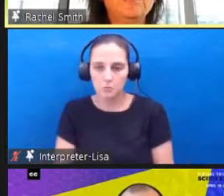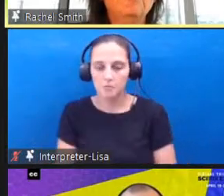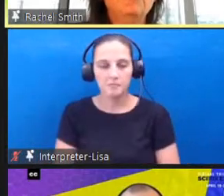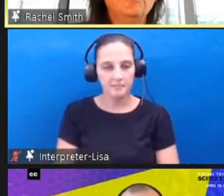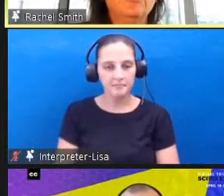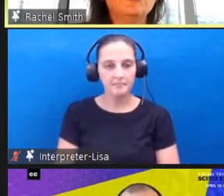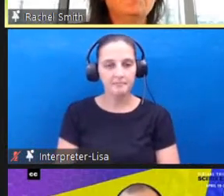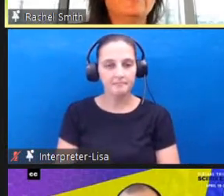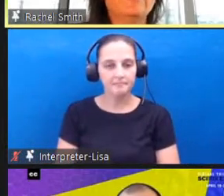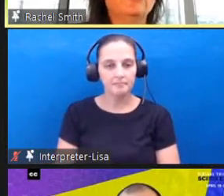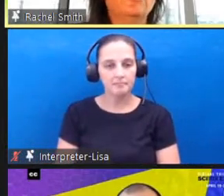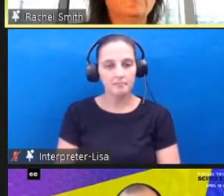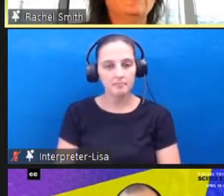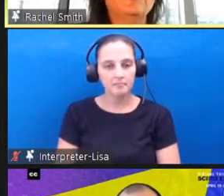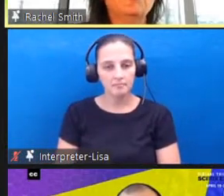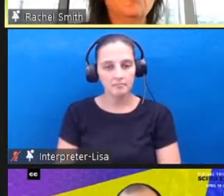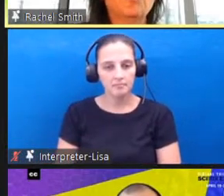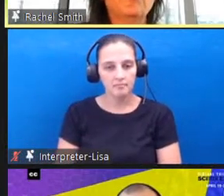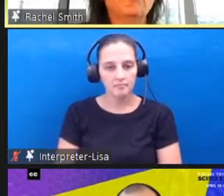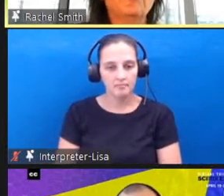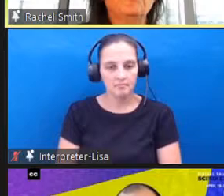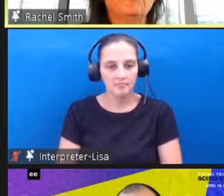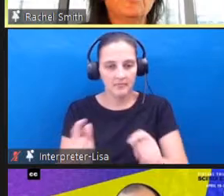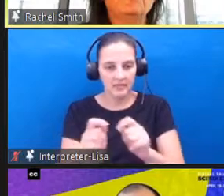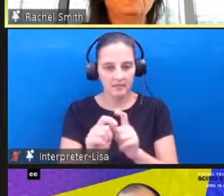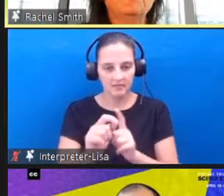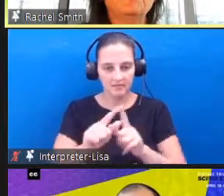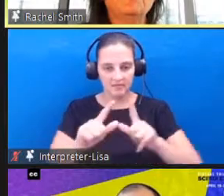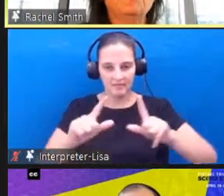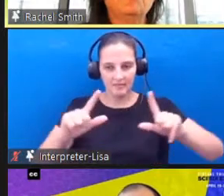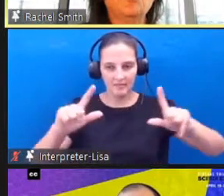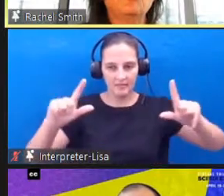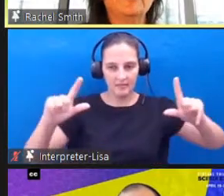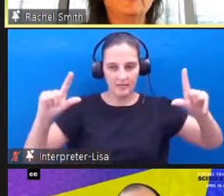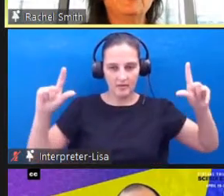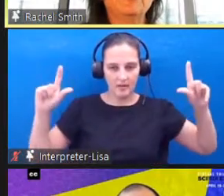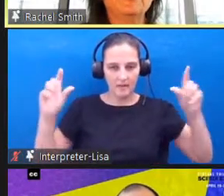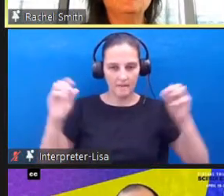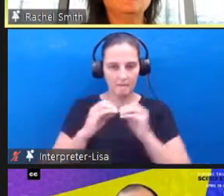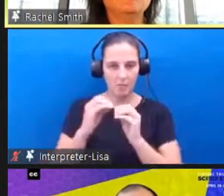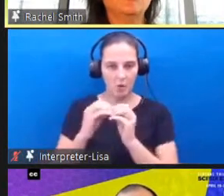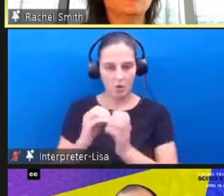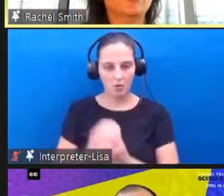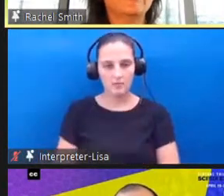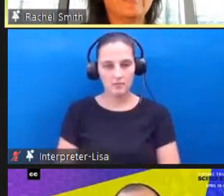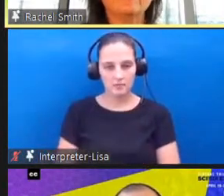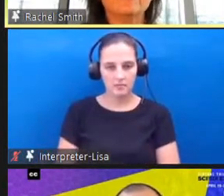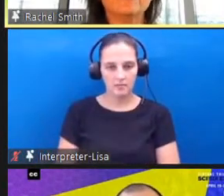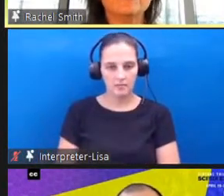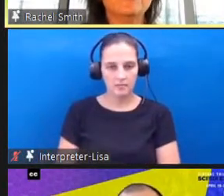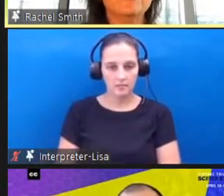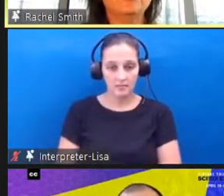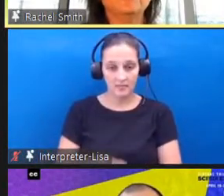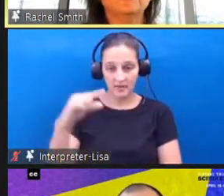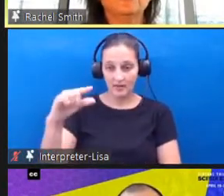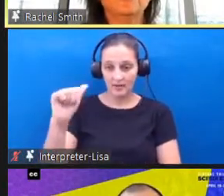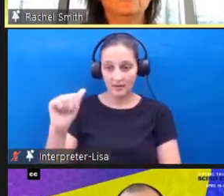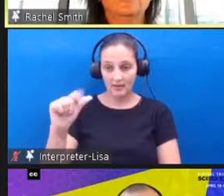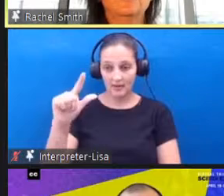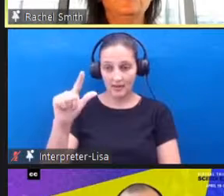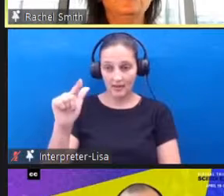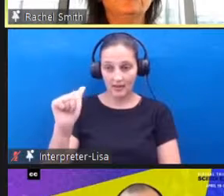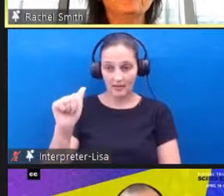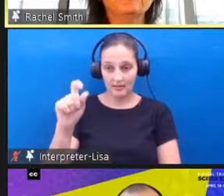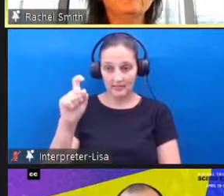know. But I'll zoom back in a little bit to perhaps more relatability. These are galaxies here,